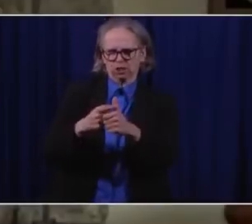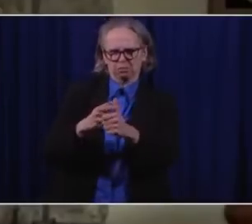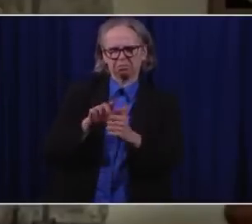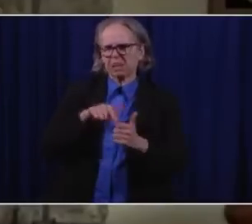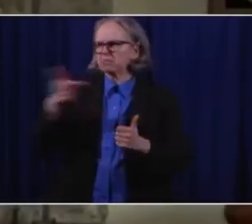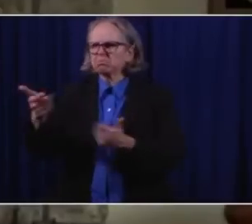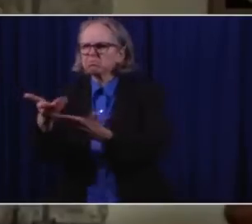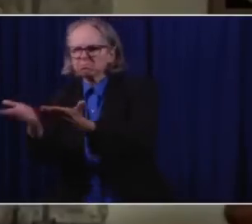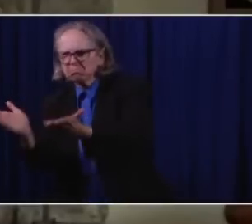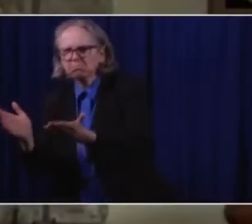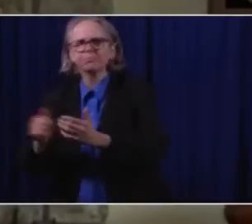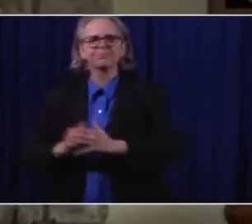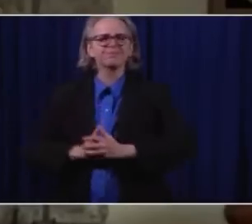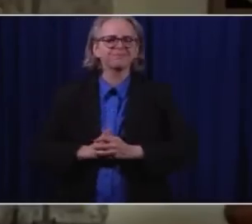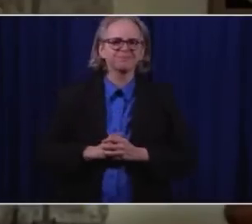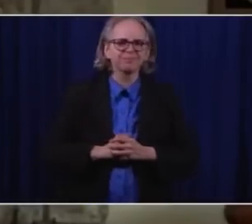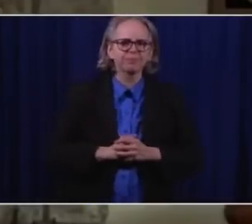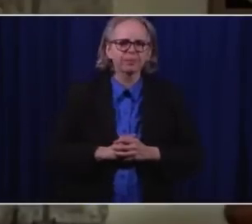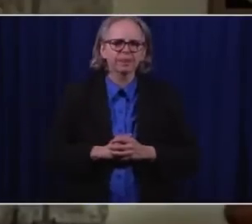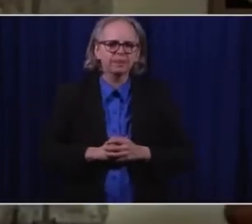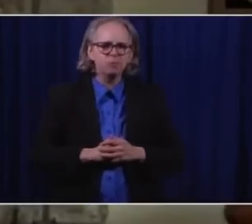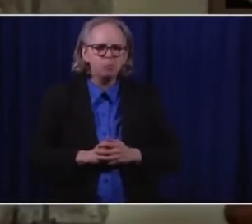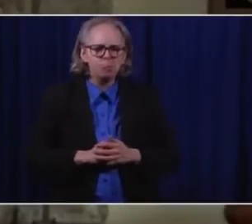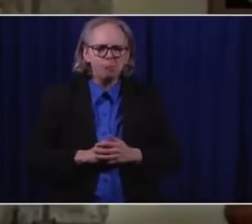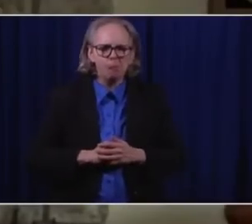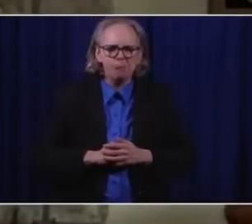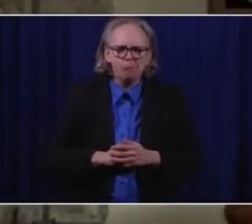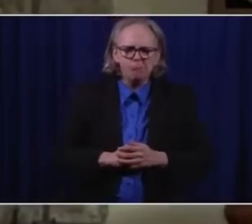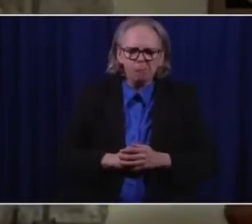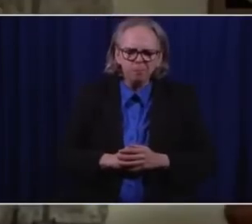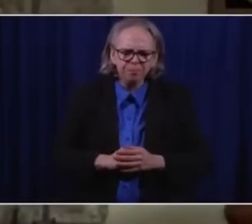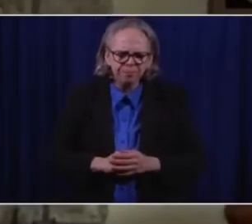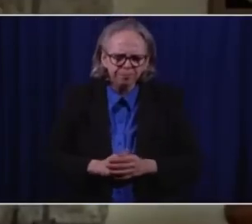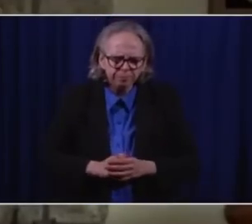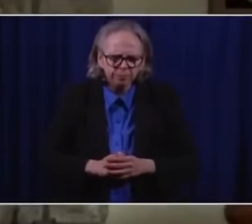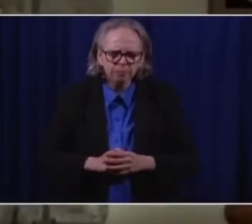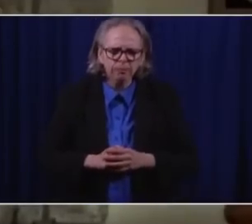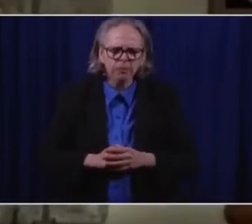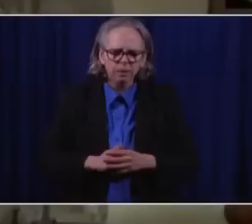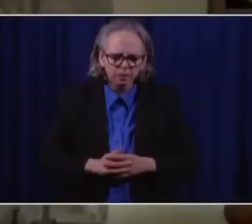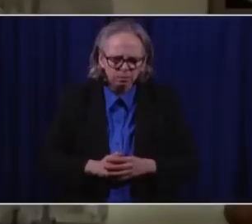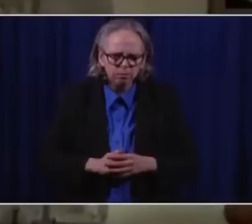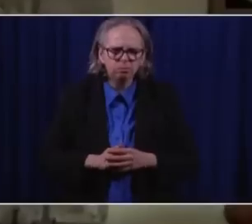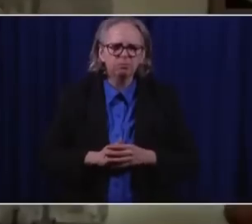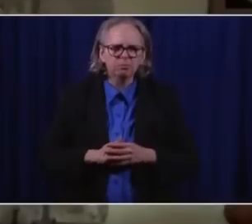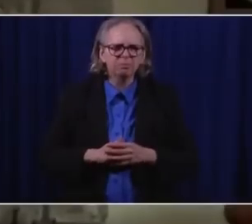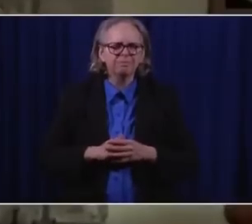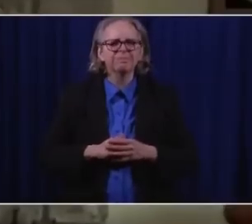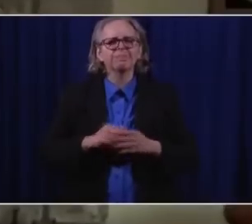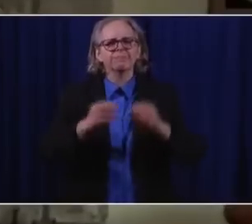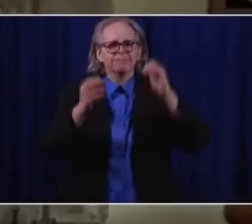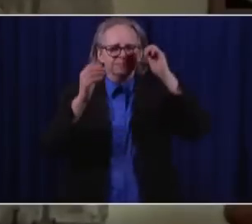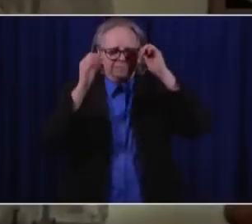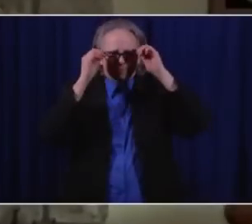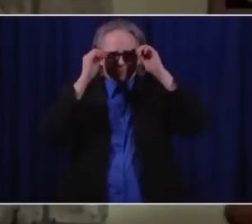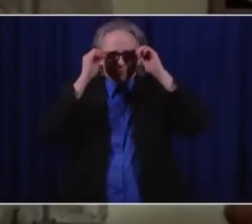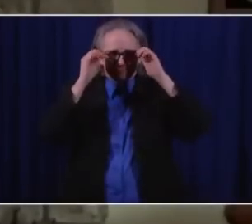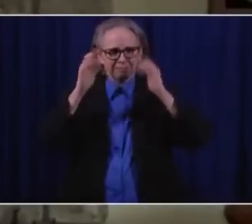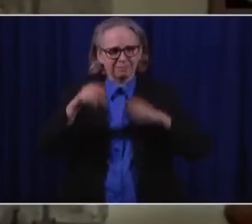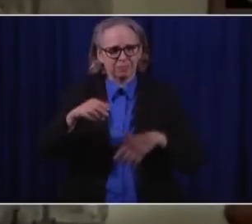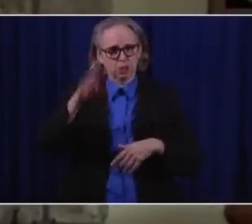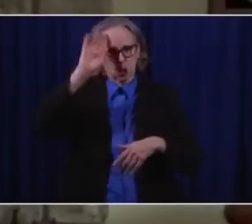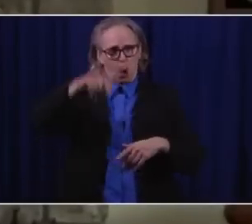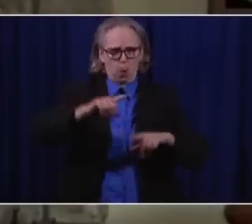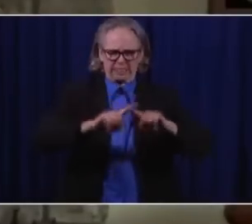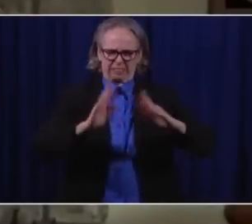But I want to say that the cities or counties